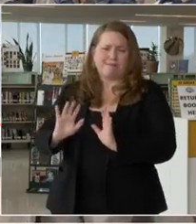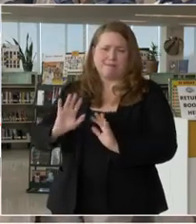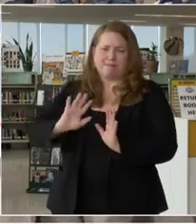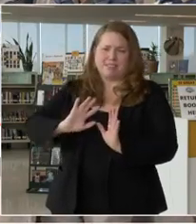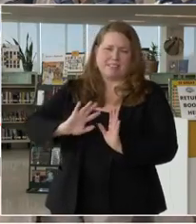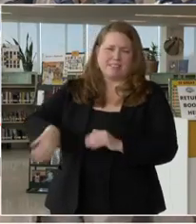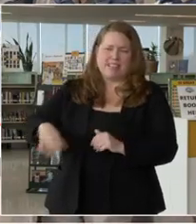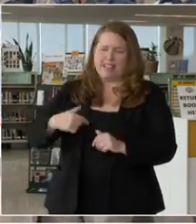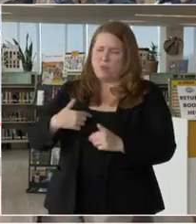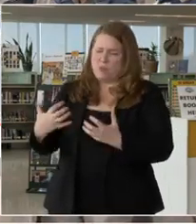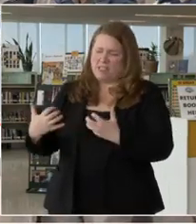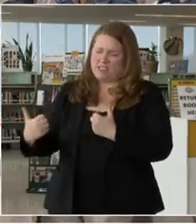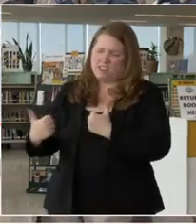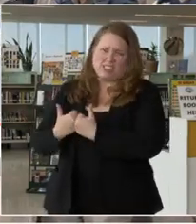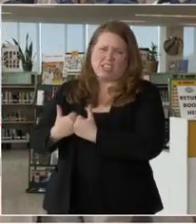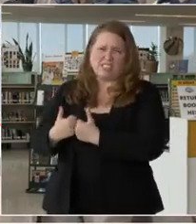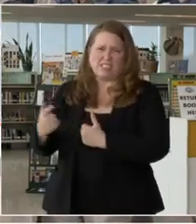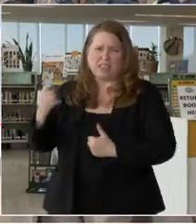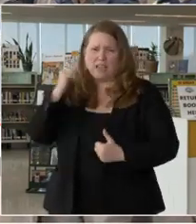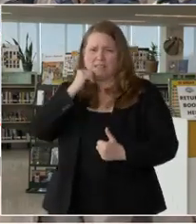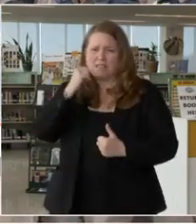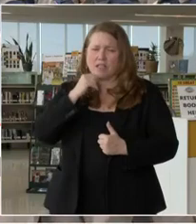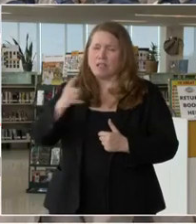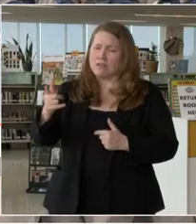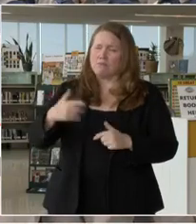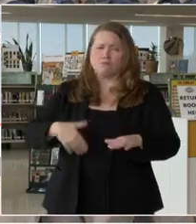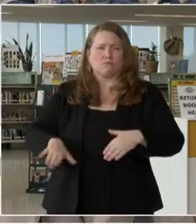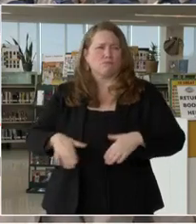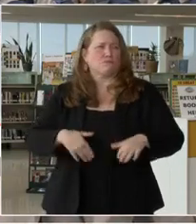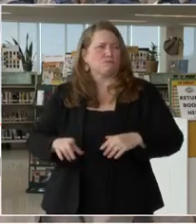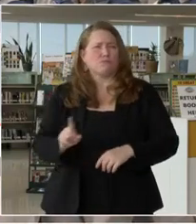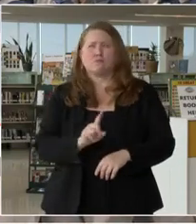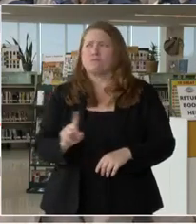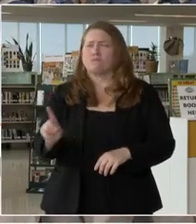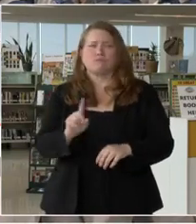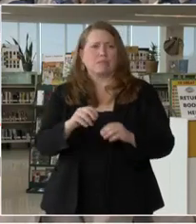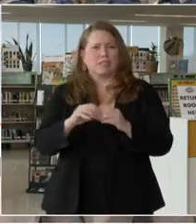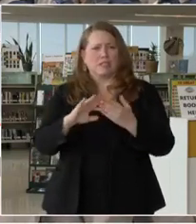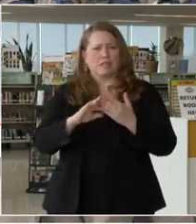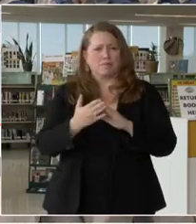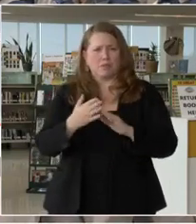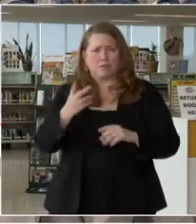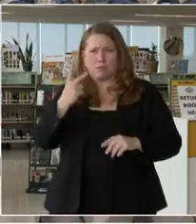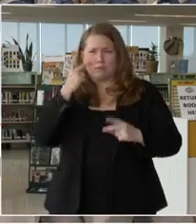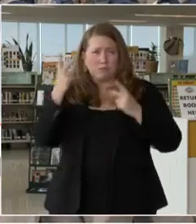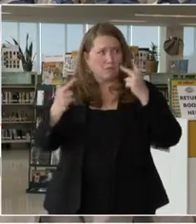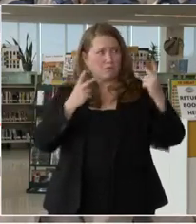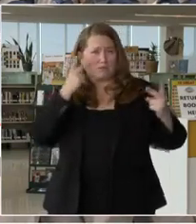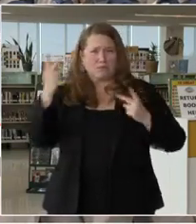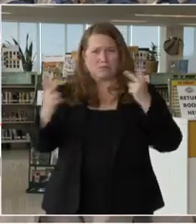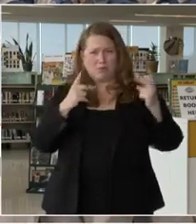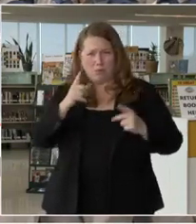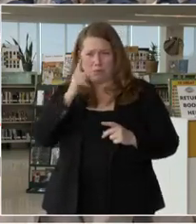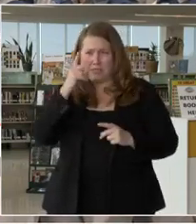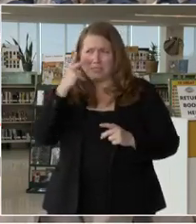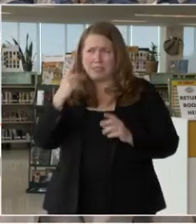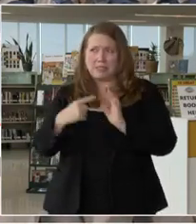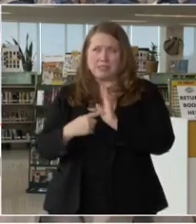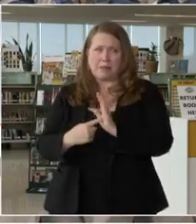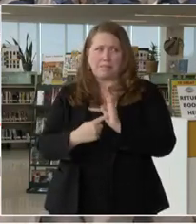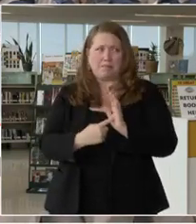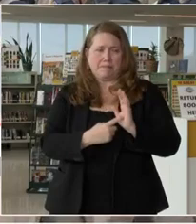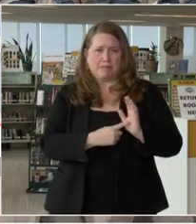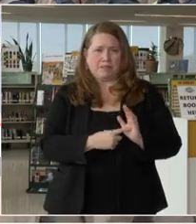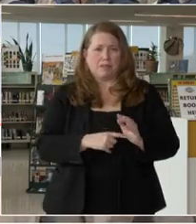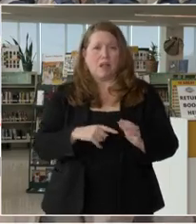because I'm walking these streets every day, walking these communities every day, and I'm talking to young people every day. And you're an example of that. And you're going to tell some other